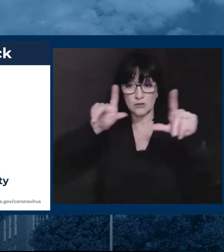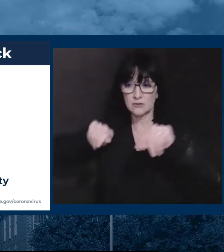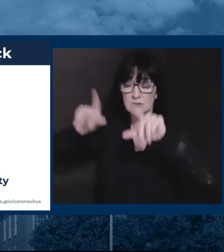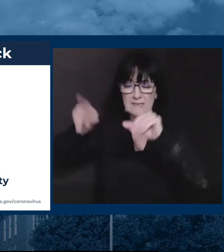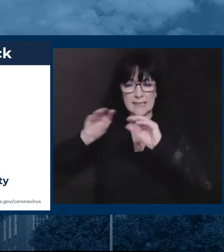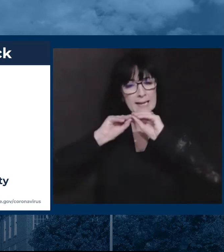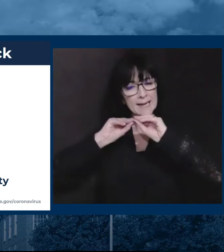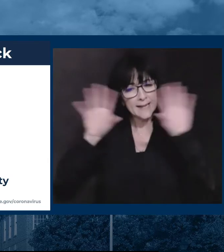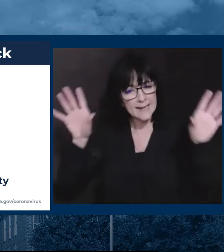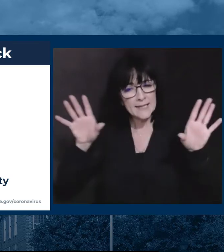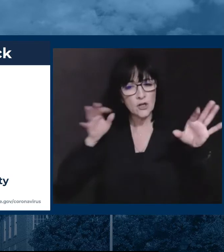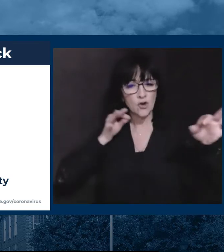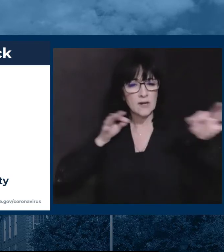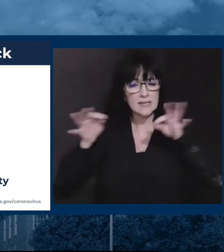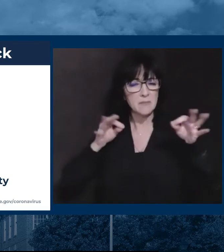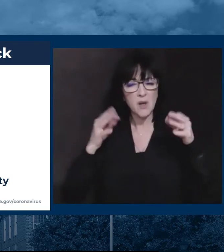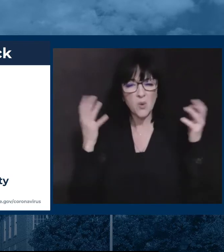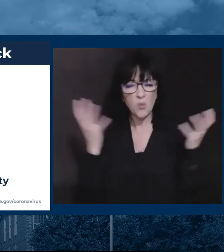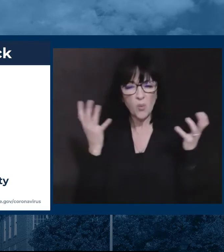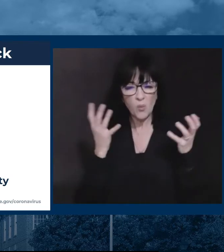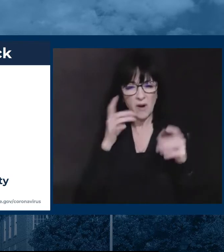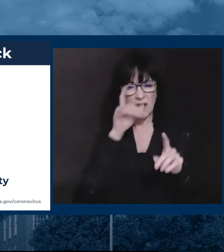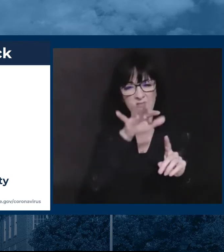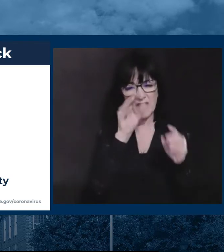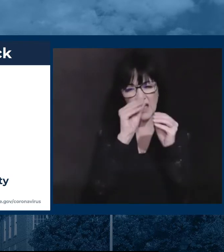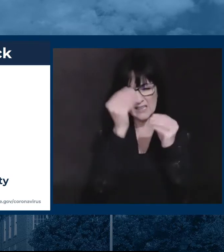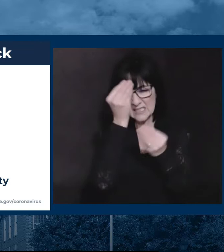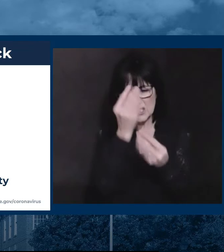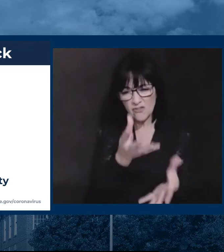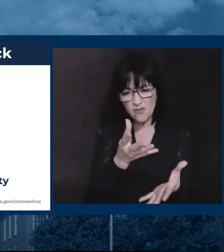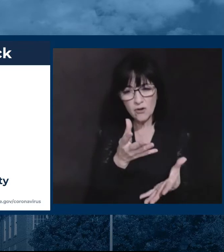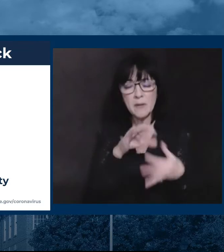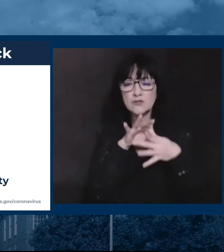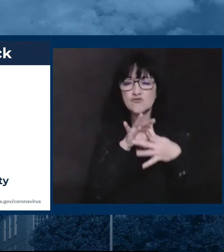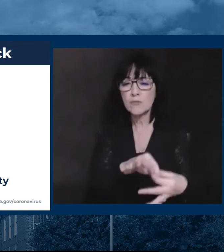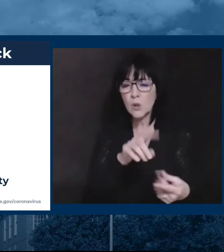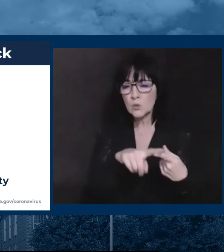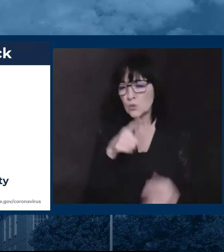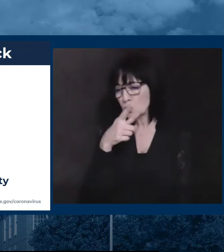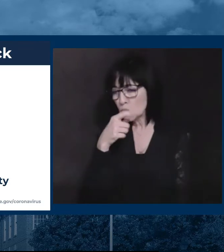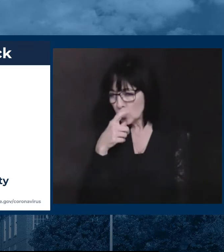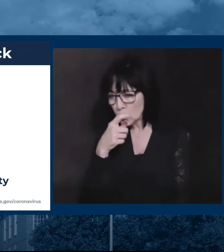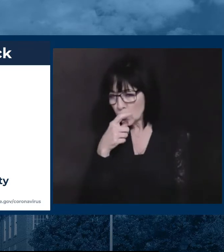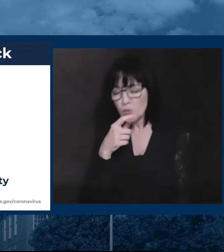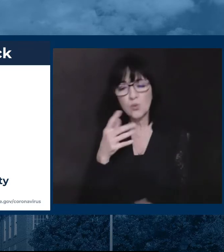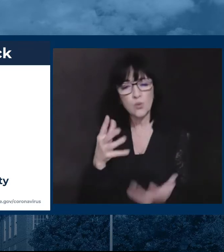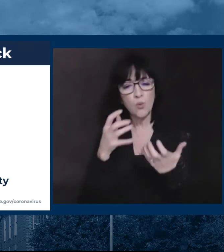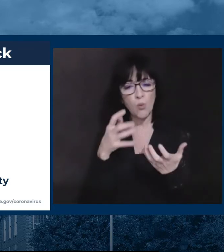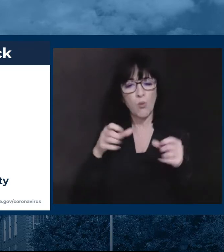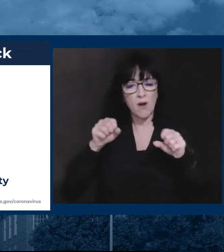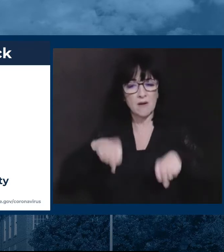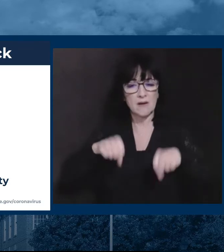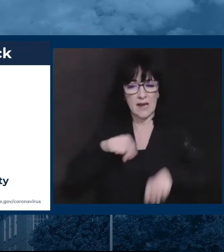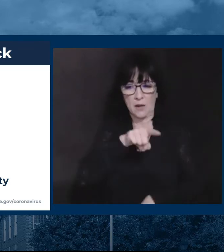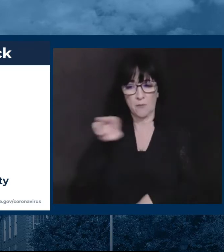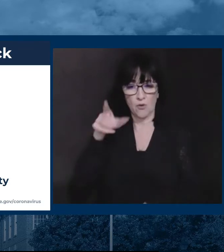can understand, and not just our school personnel, but our parents and our community members can all understand and